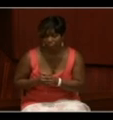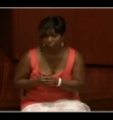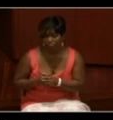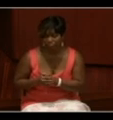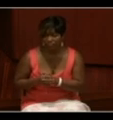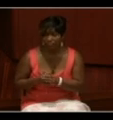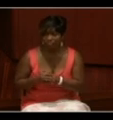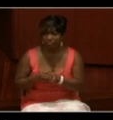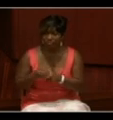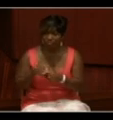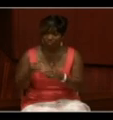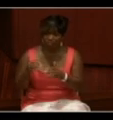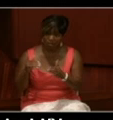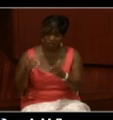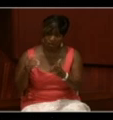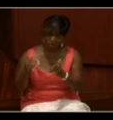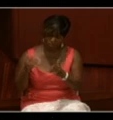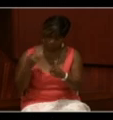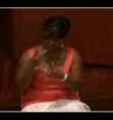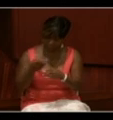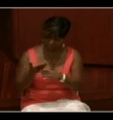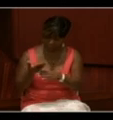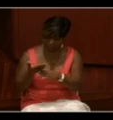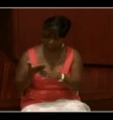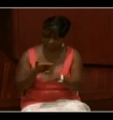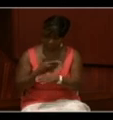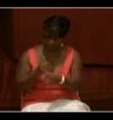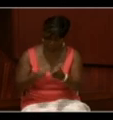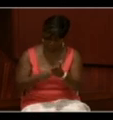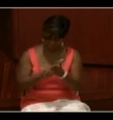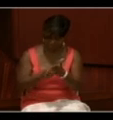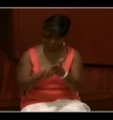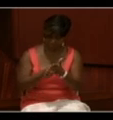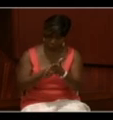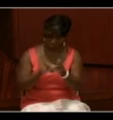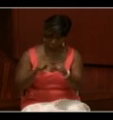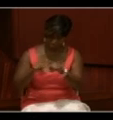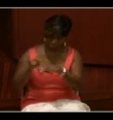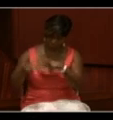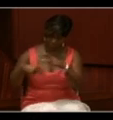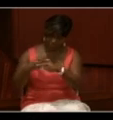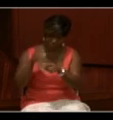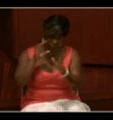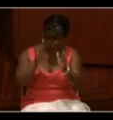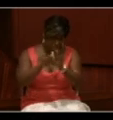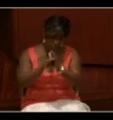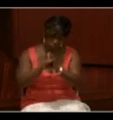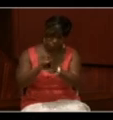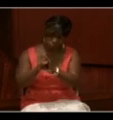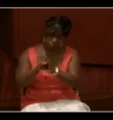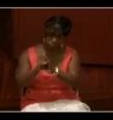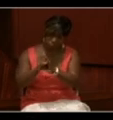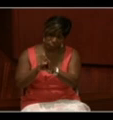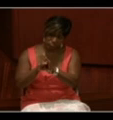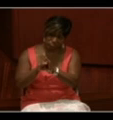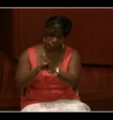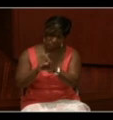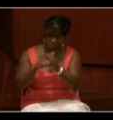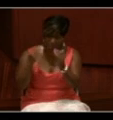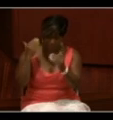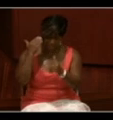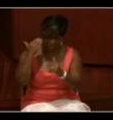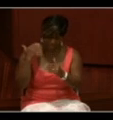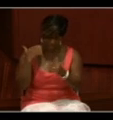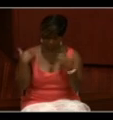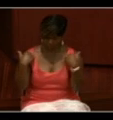As we saw from the previous page, these kinds of photographs, these head and shoulder